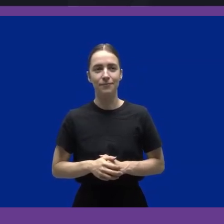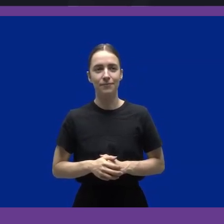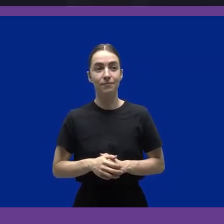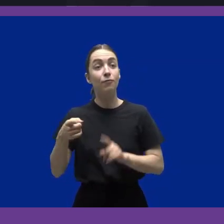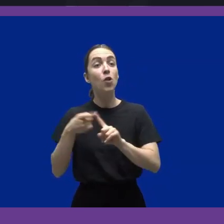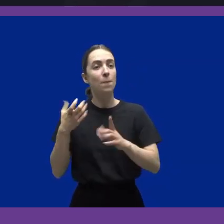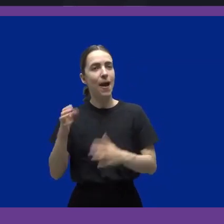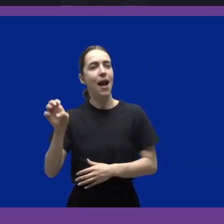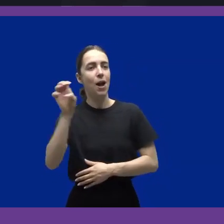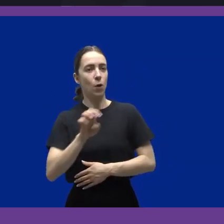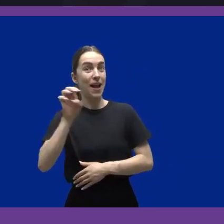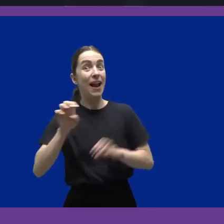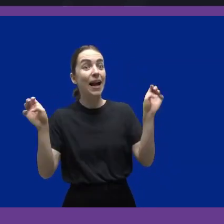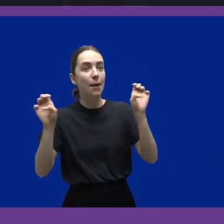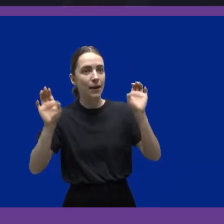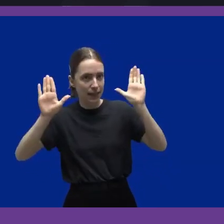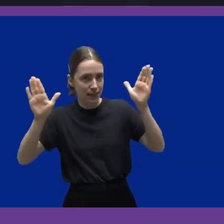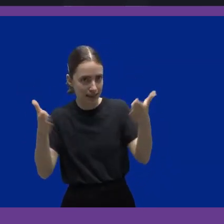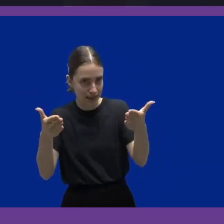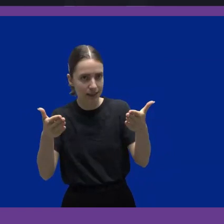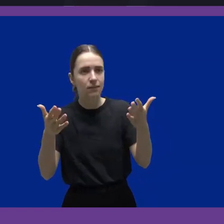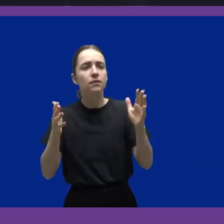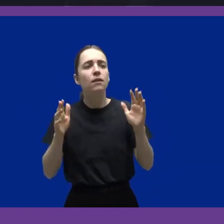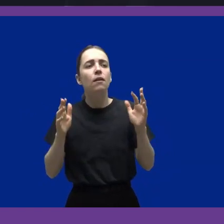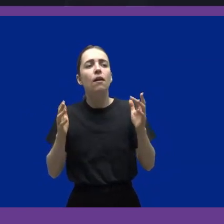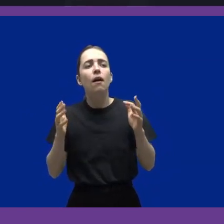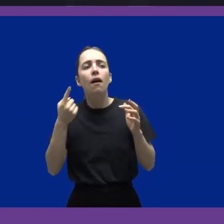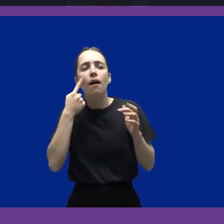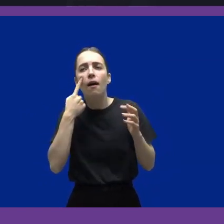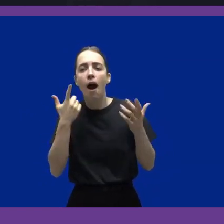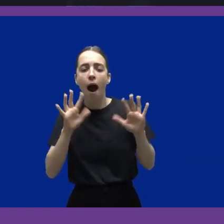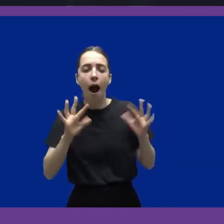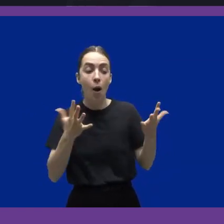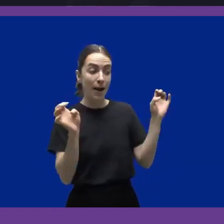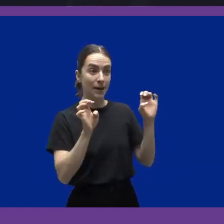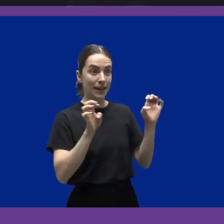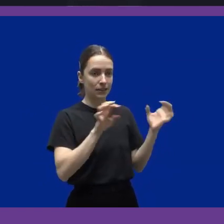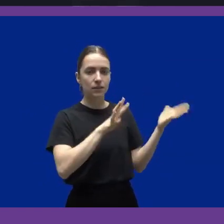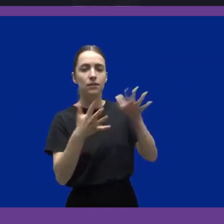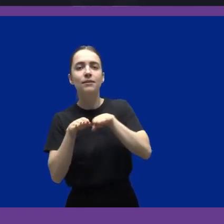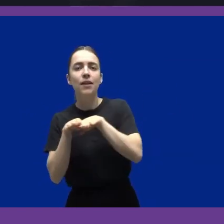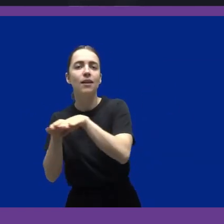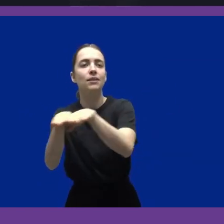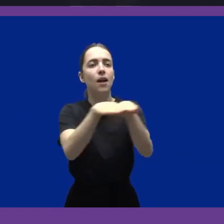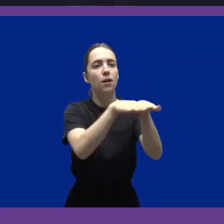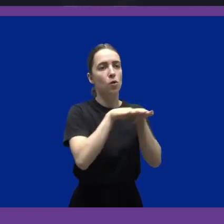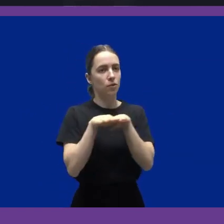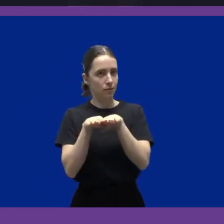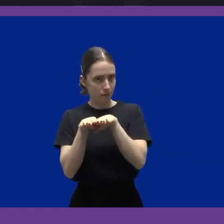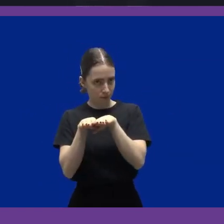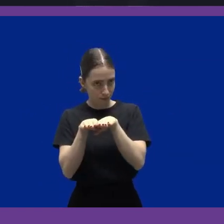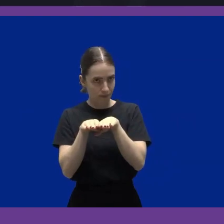a harmonized standard. Then we have the built environment, and you will say, why the built environment? Is